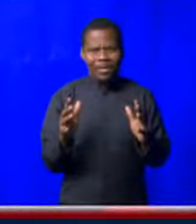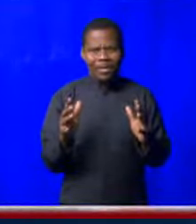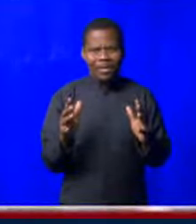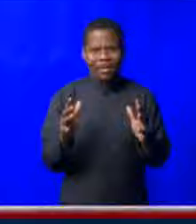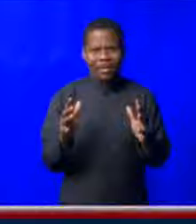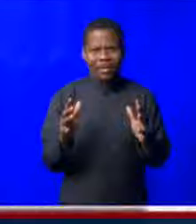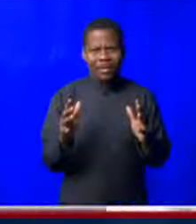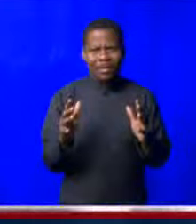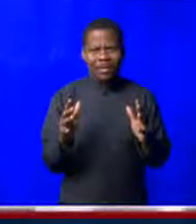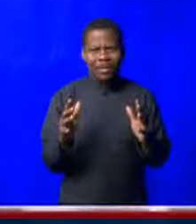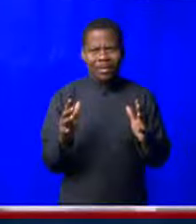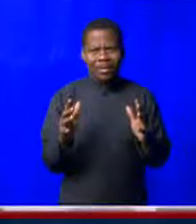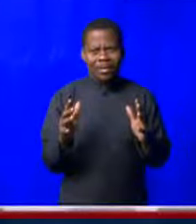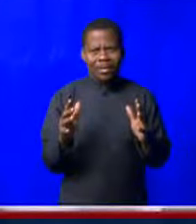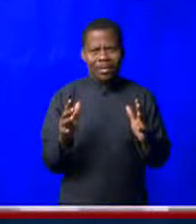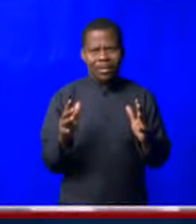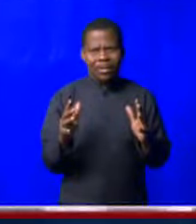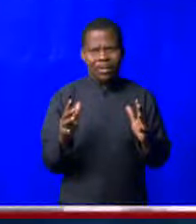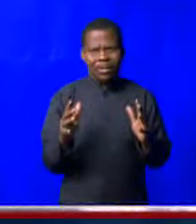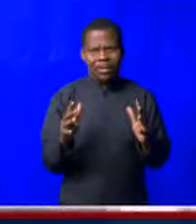Thank you.